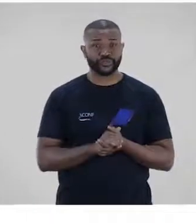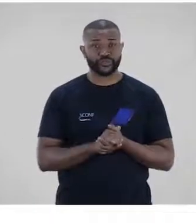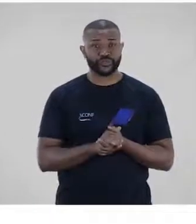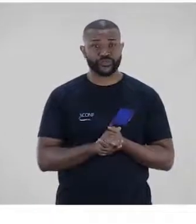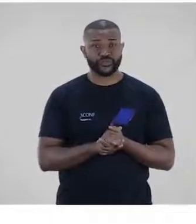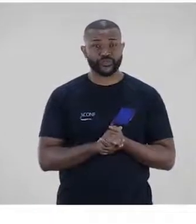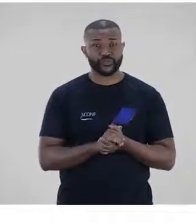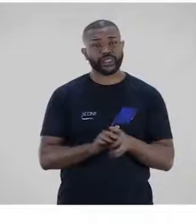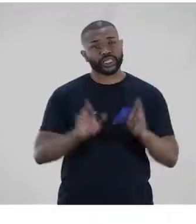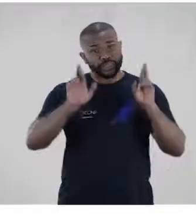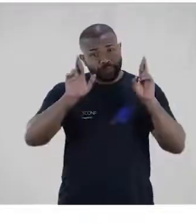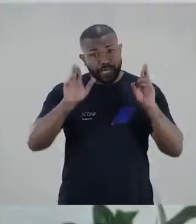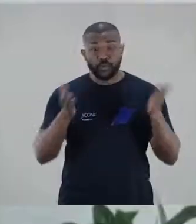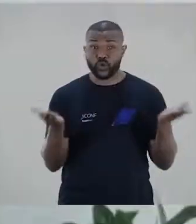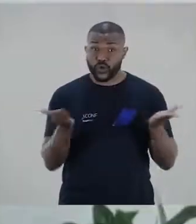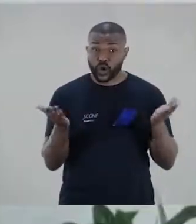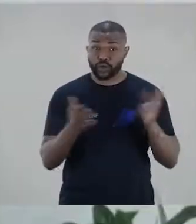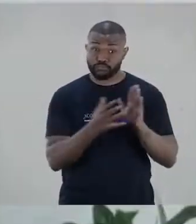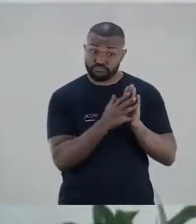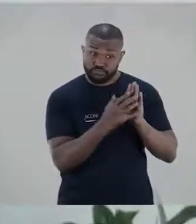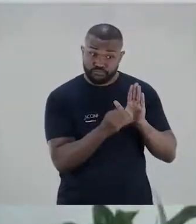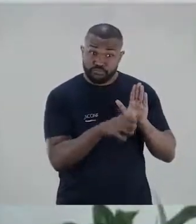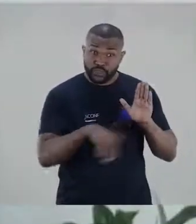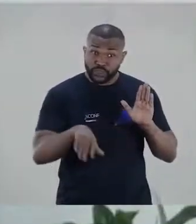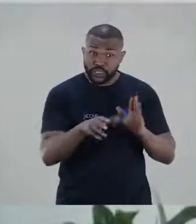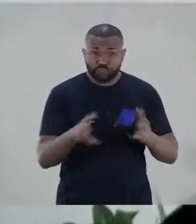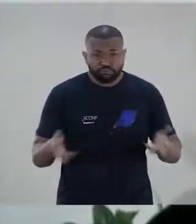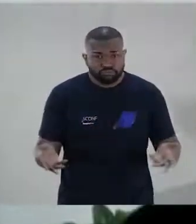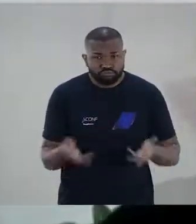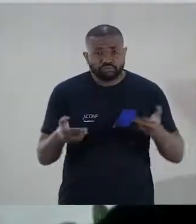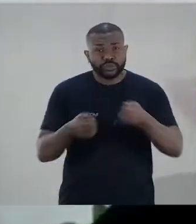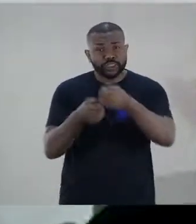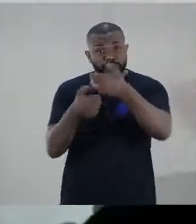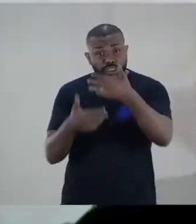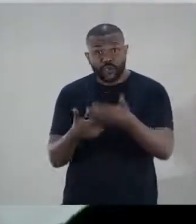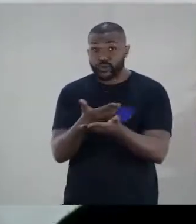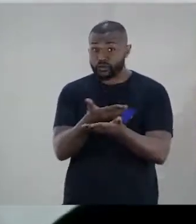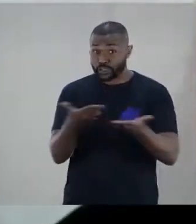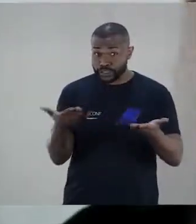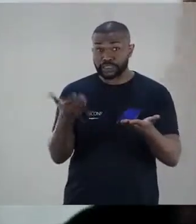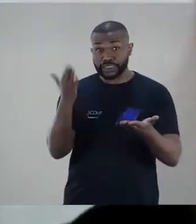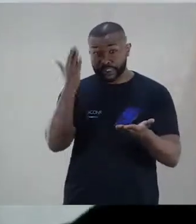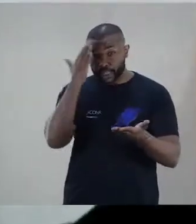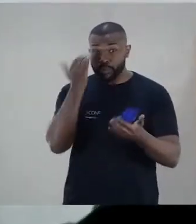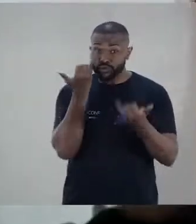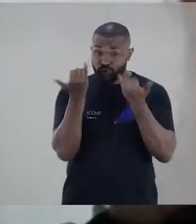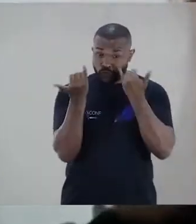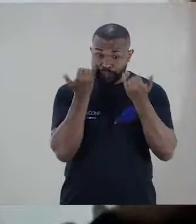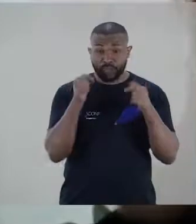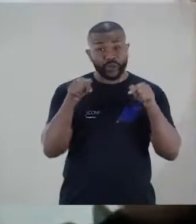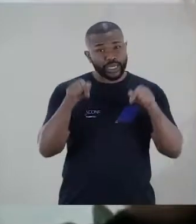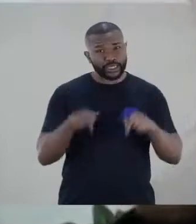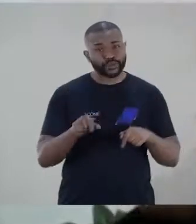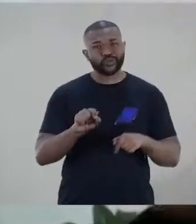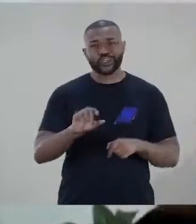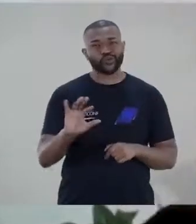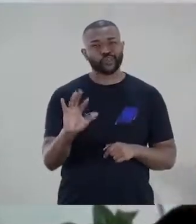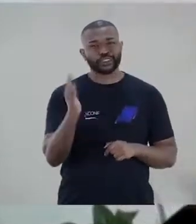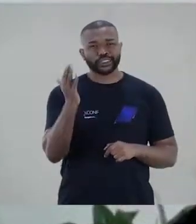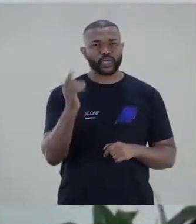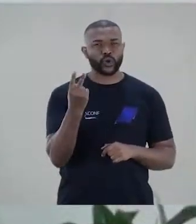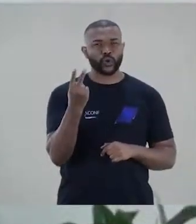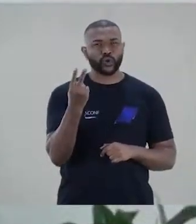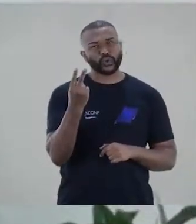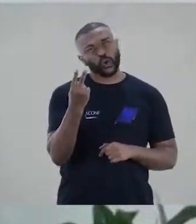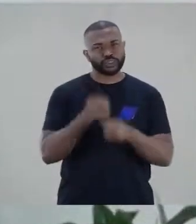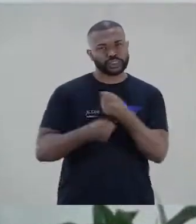of mesh to life for you. So this is where we were actually a year or two ago, where we came up with